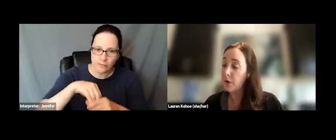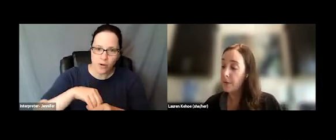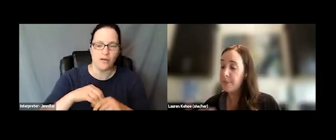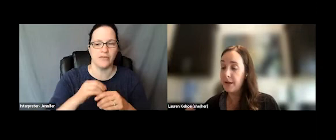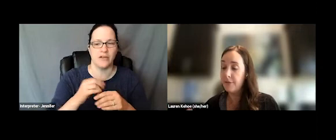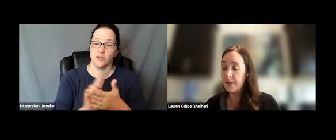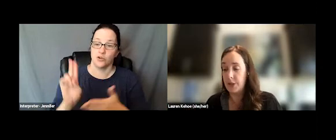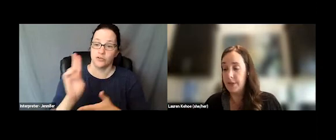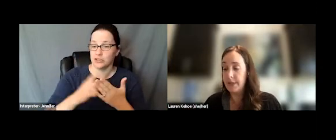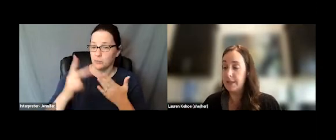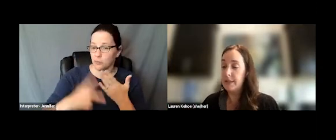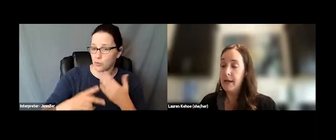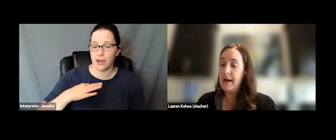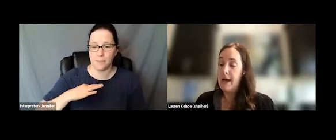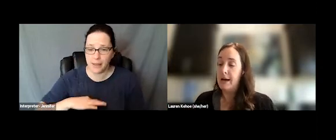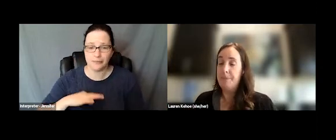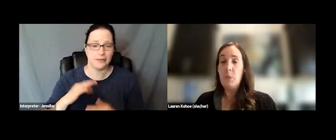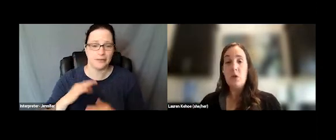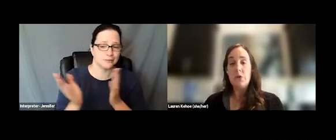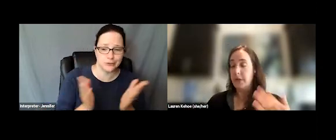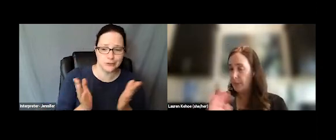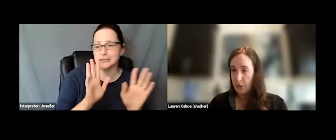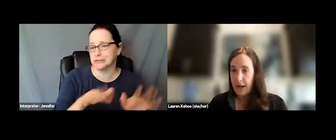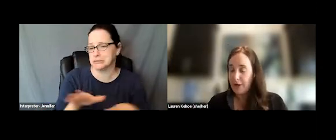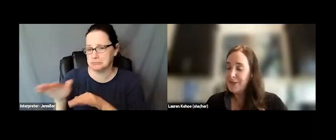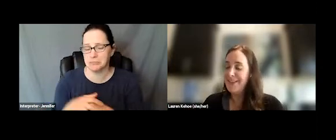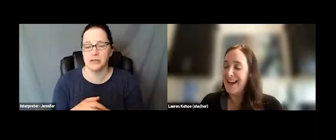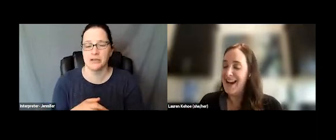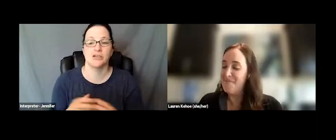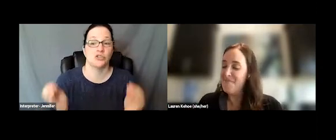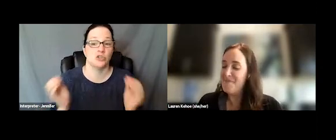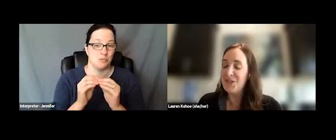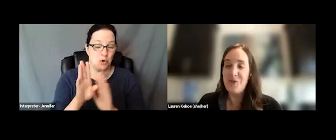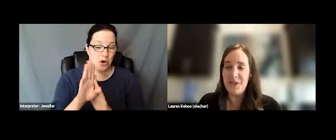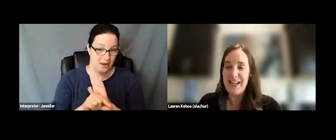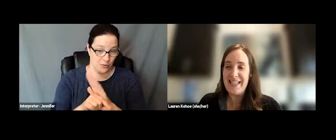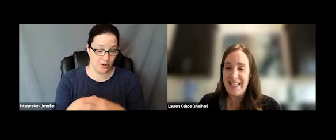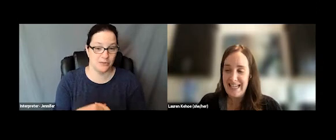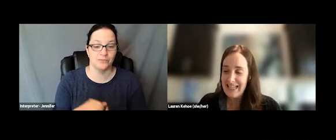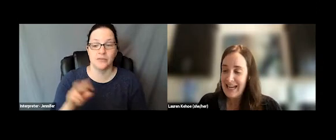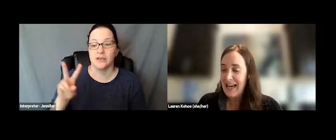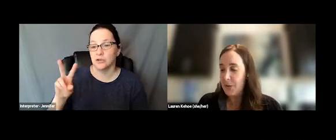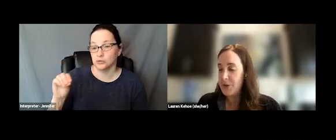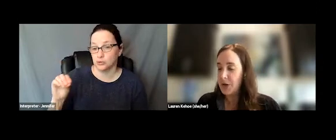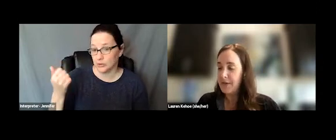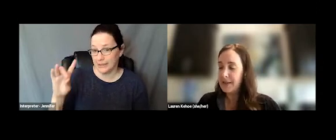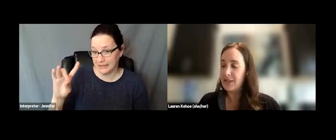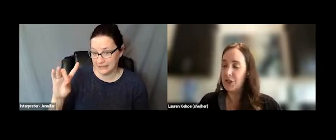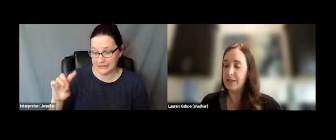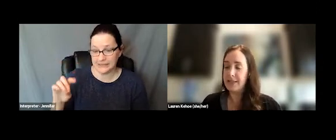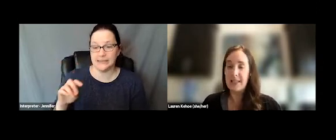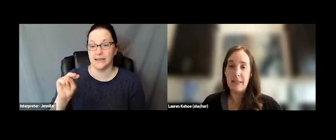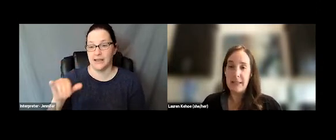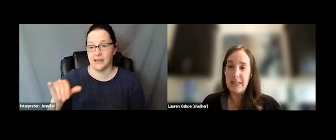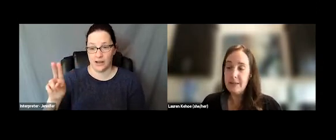university programs, benefits, and services. So a little bit more background. In 2018, NYU's Office of